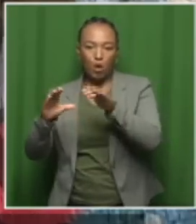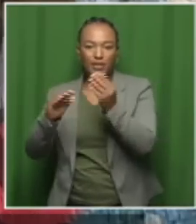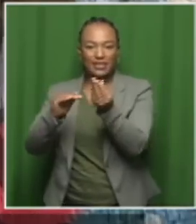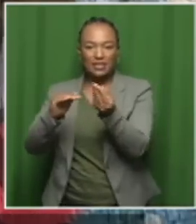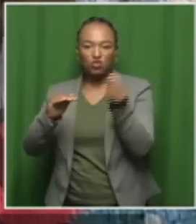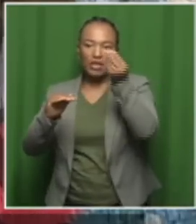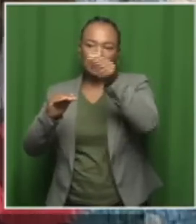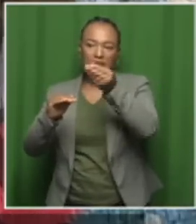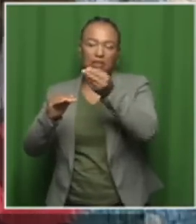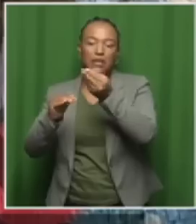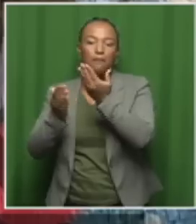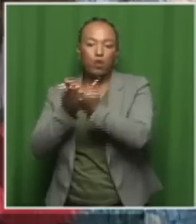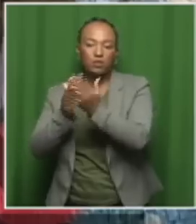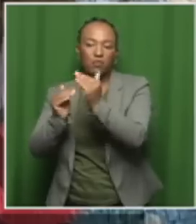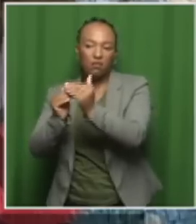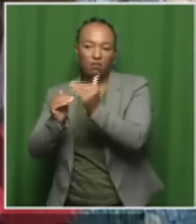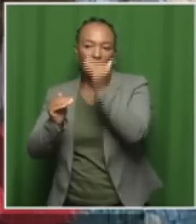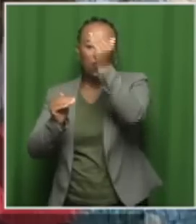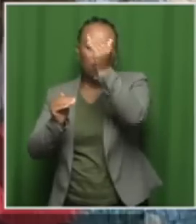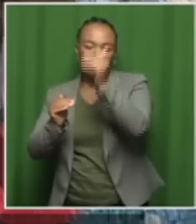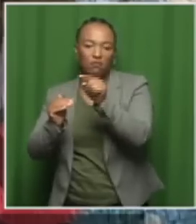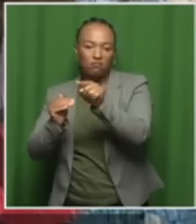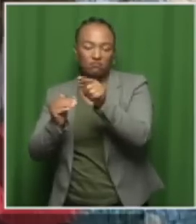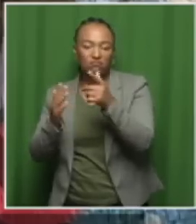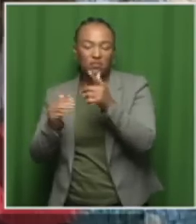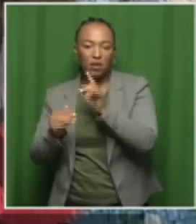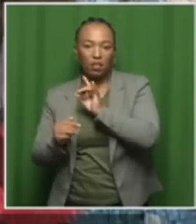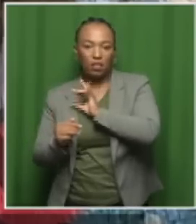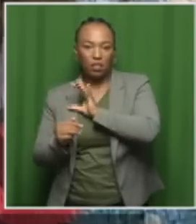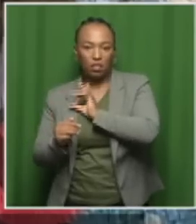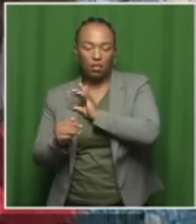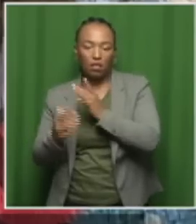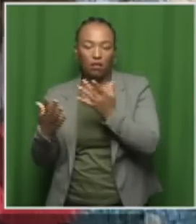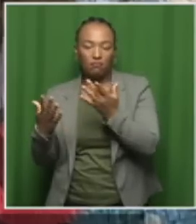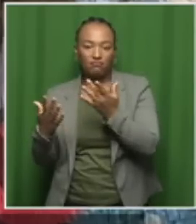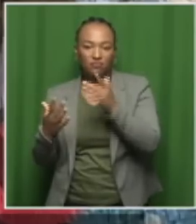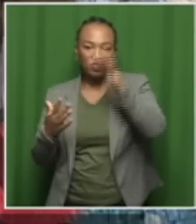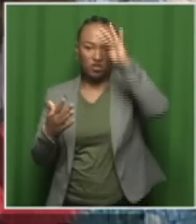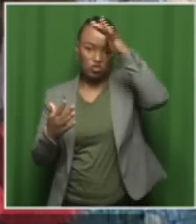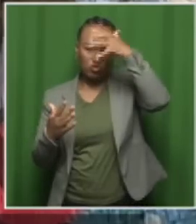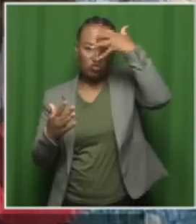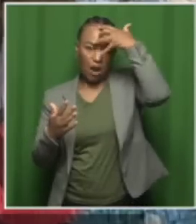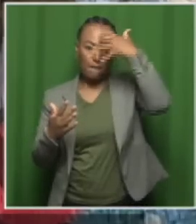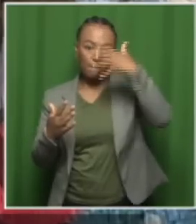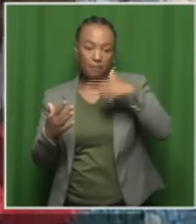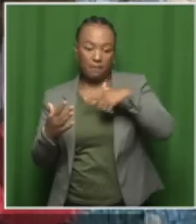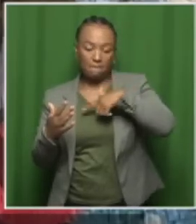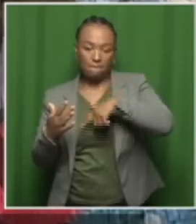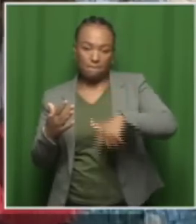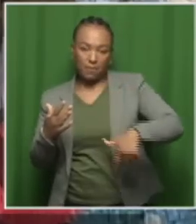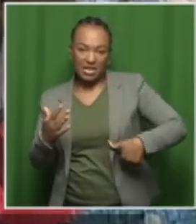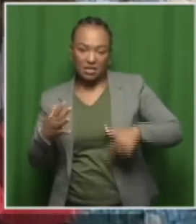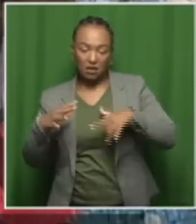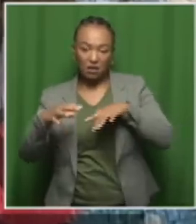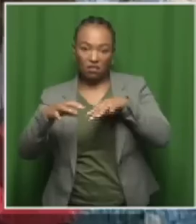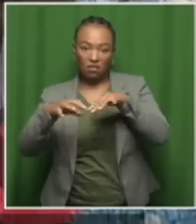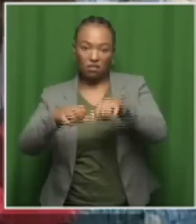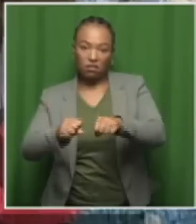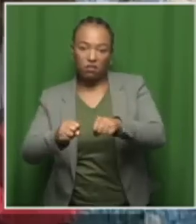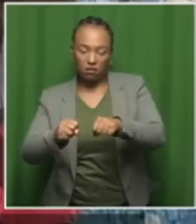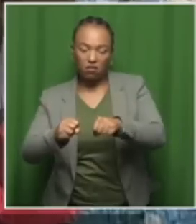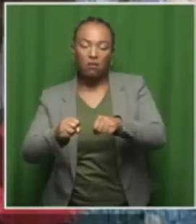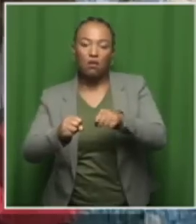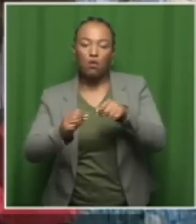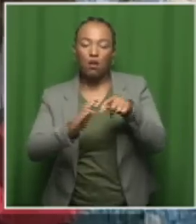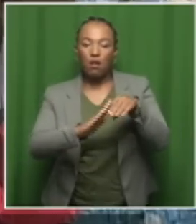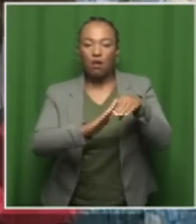was previously anticipated, because of fears that a Trump presidency will bring about increased inflation. Now, if